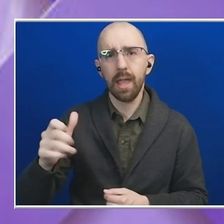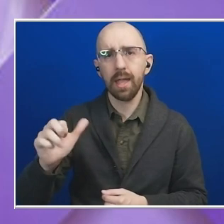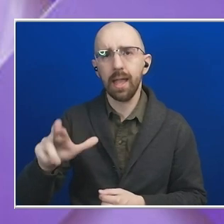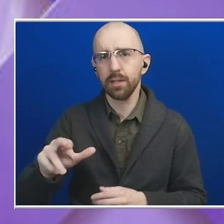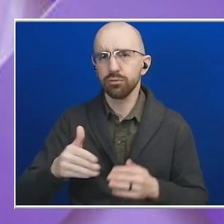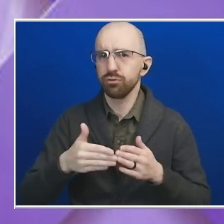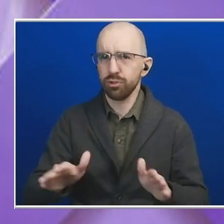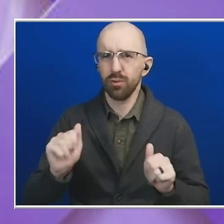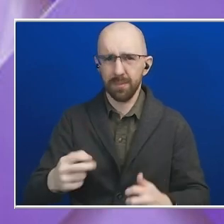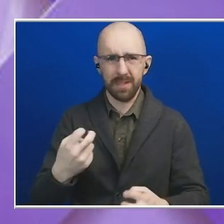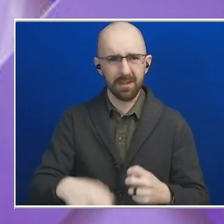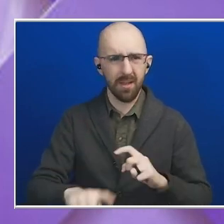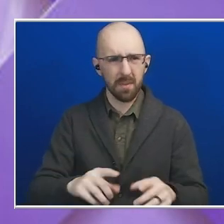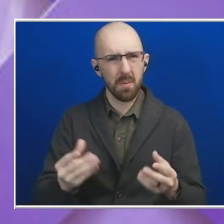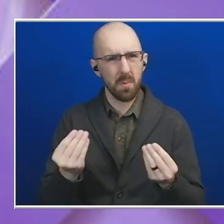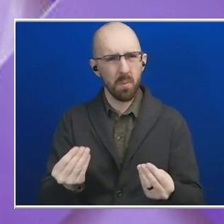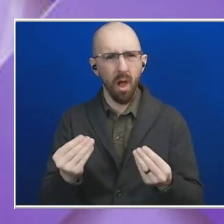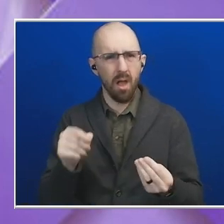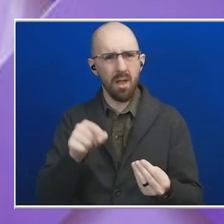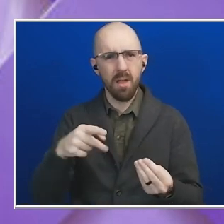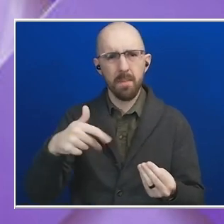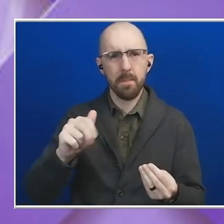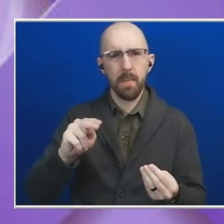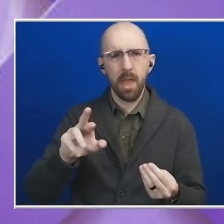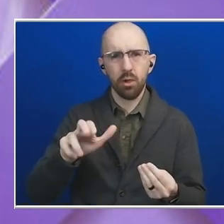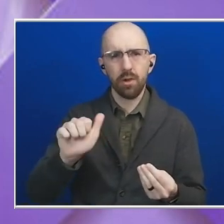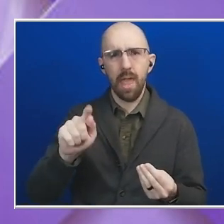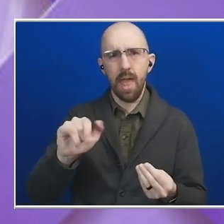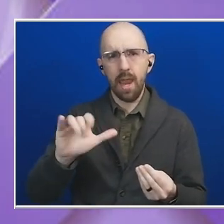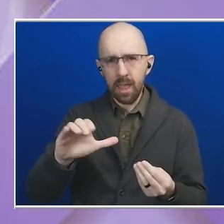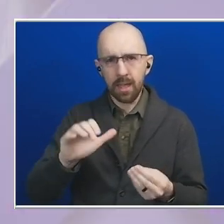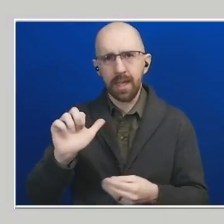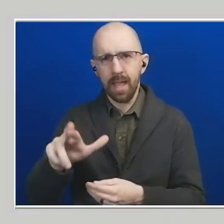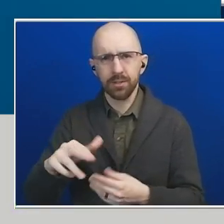is it about pancreatic cancer specifically that is so deadly?